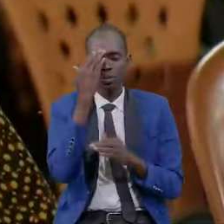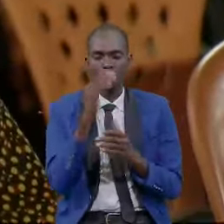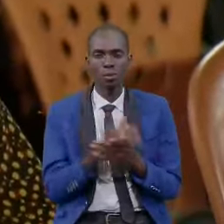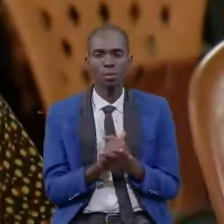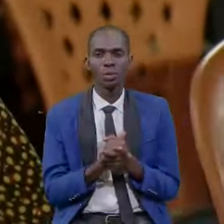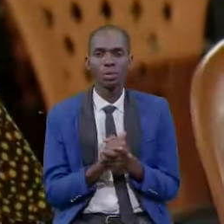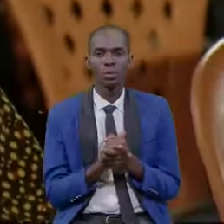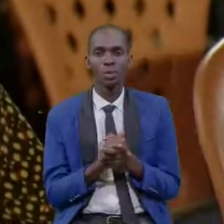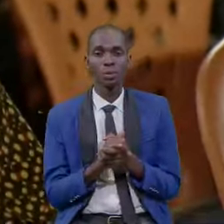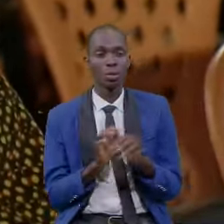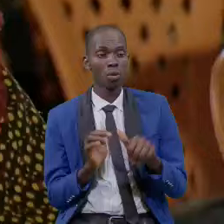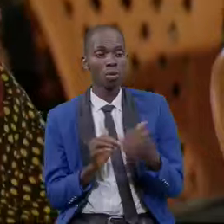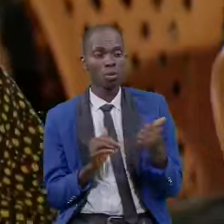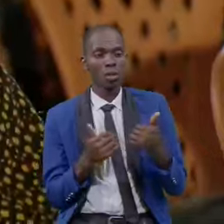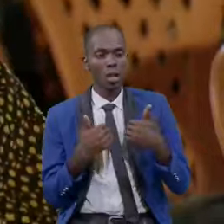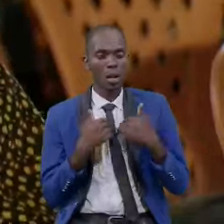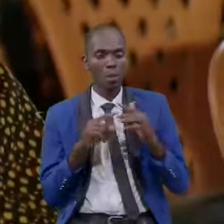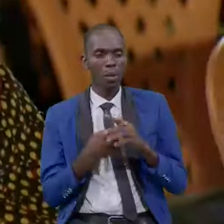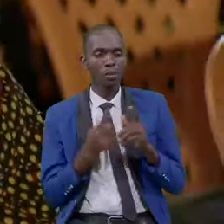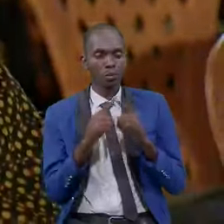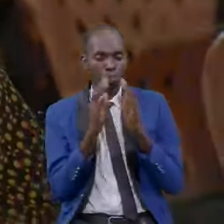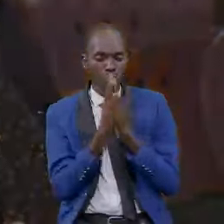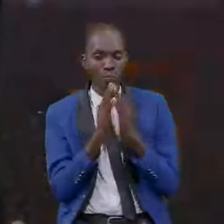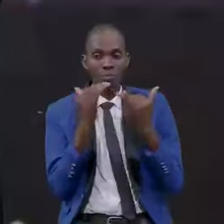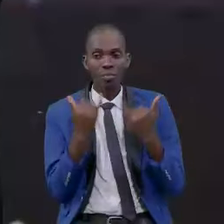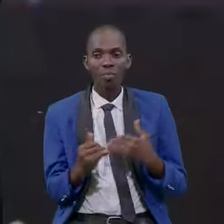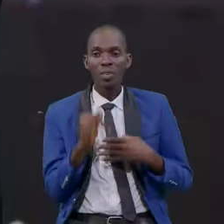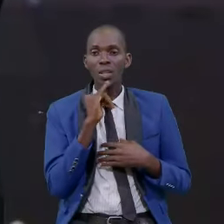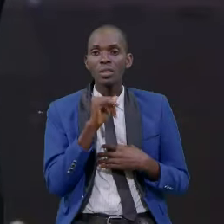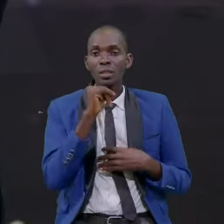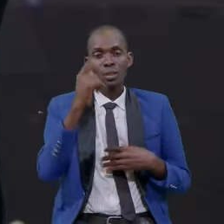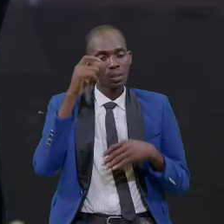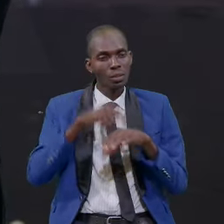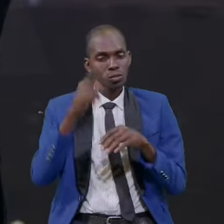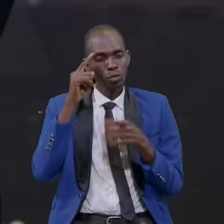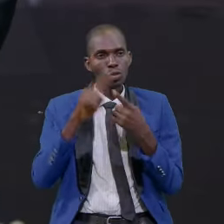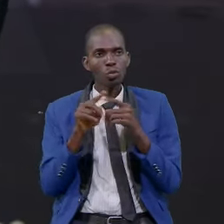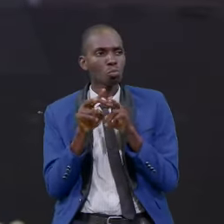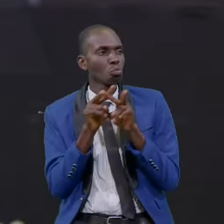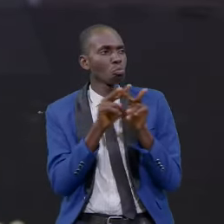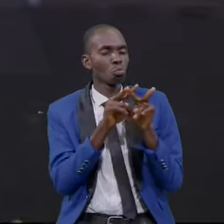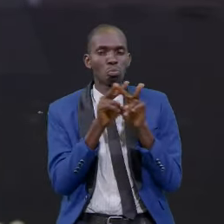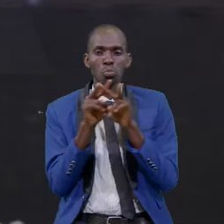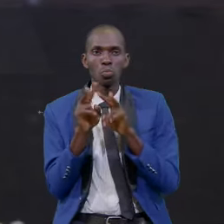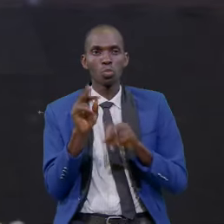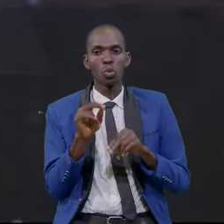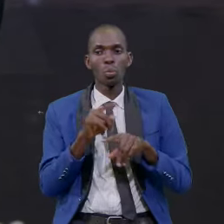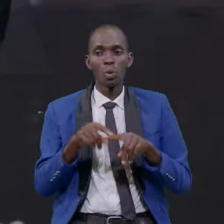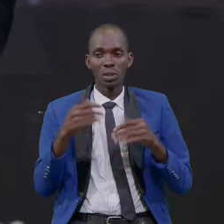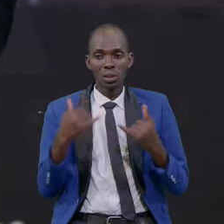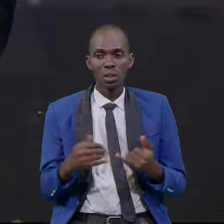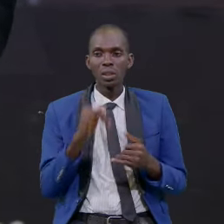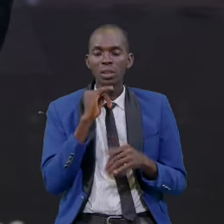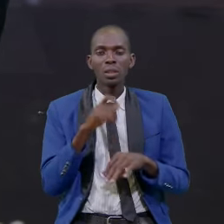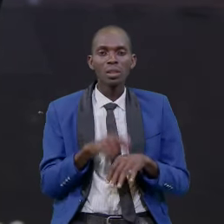Others are praying. This is not the time to look around. This is the time for you to talk to God and say, Lord, I came here to